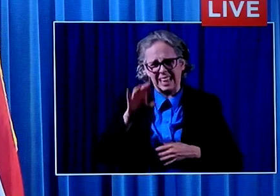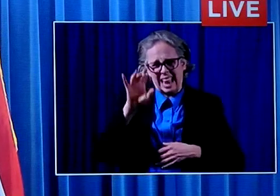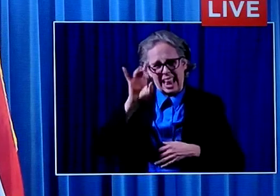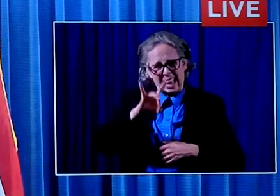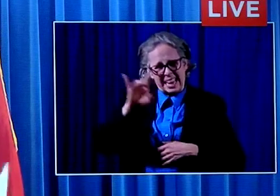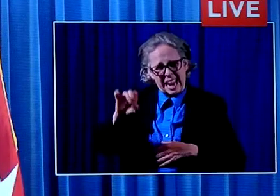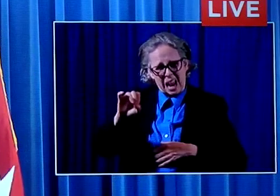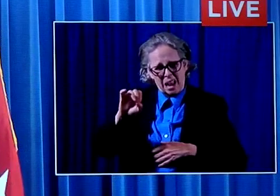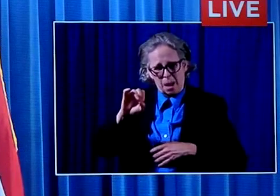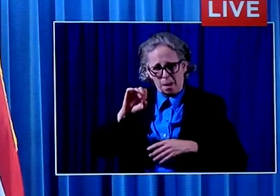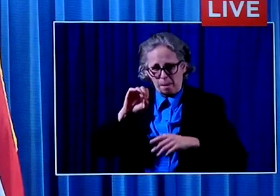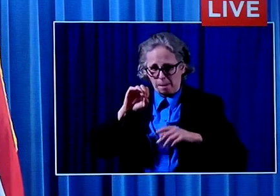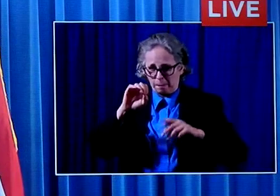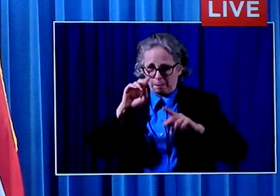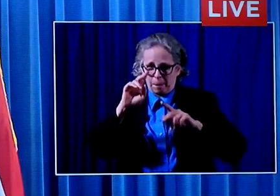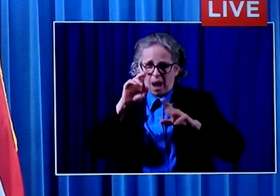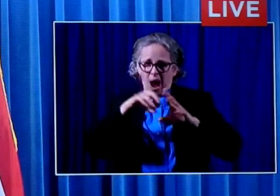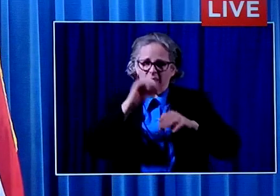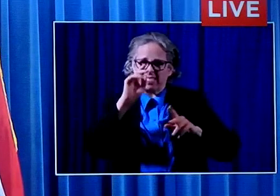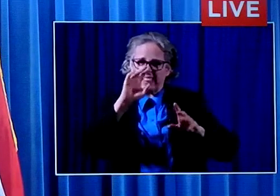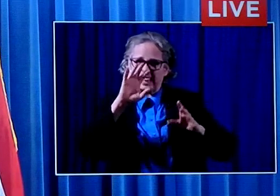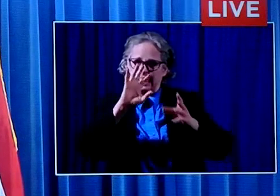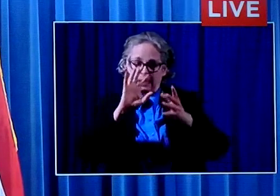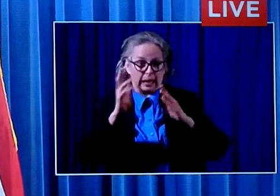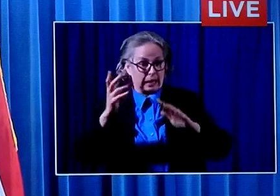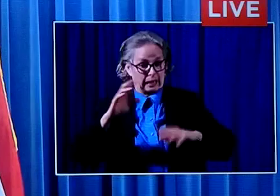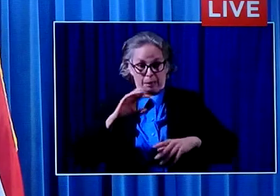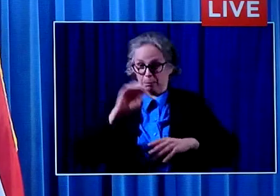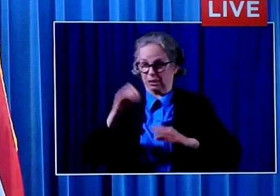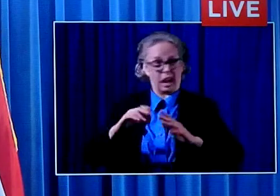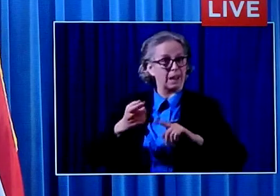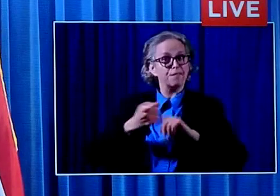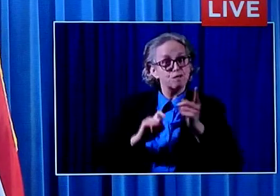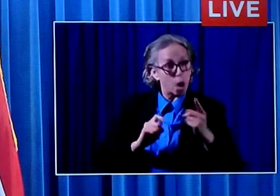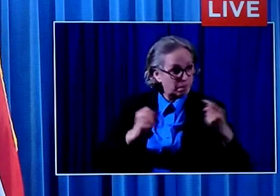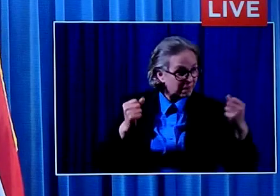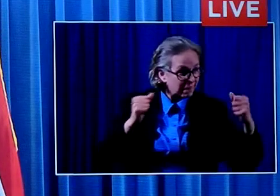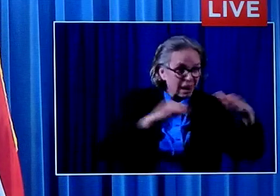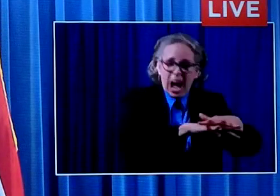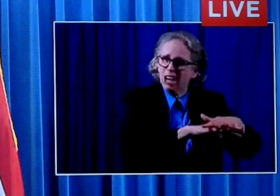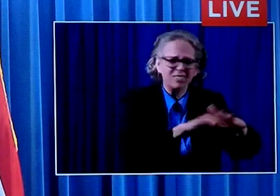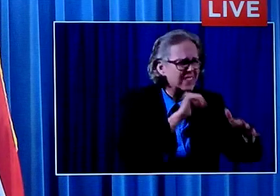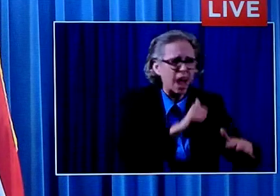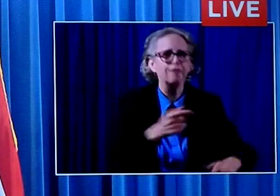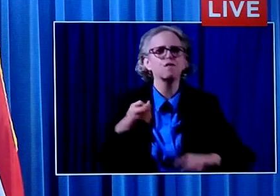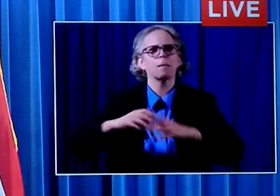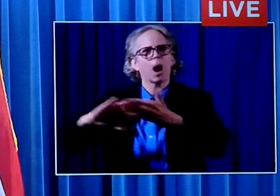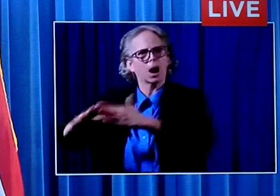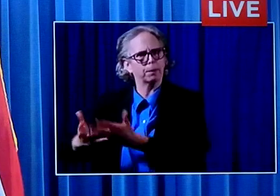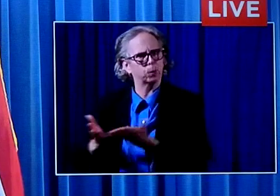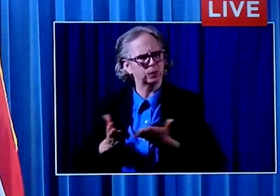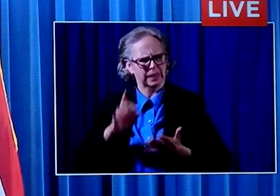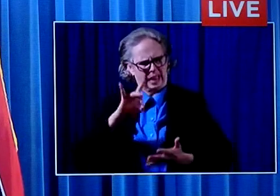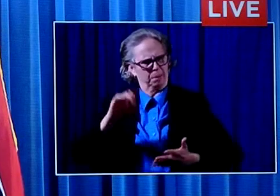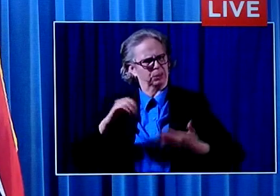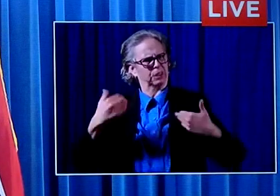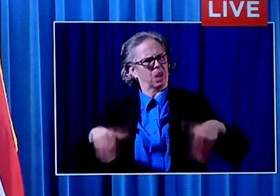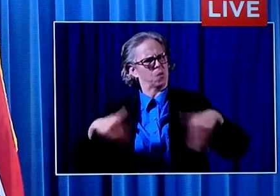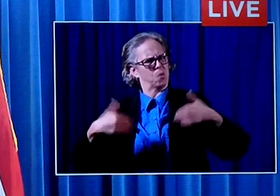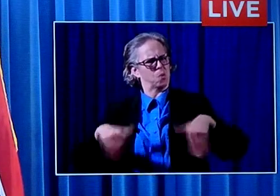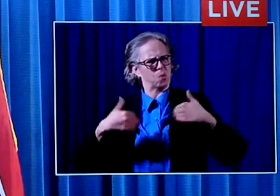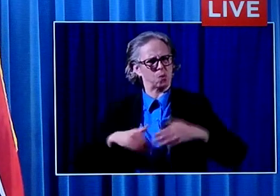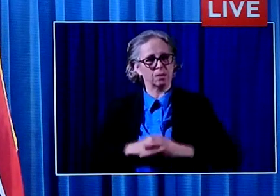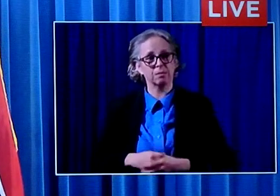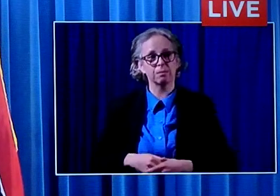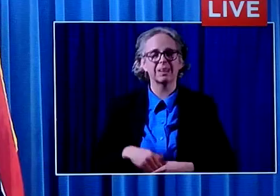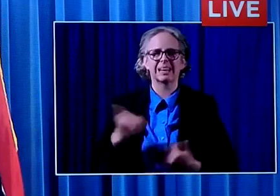transmission in the broader community. Let's turn to Franklin County. And you will note in Franklin County,